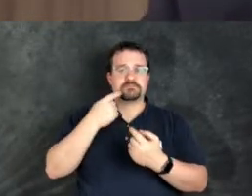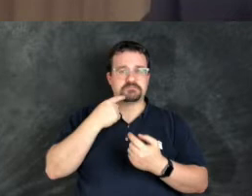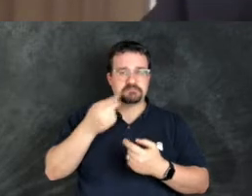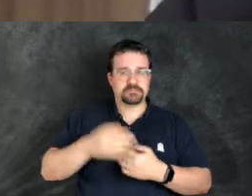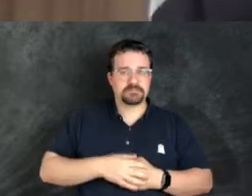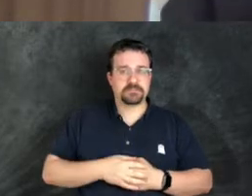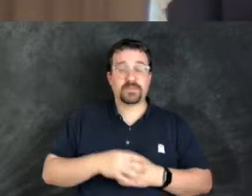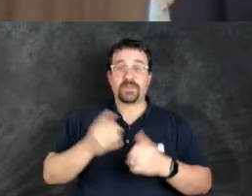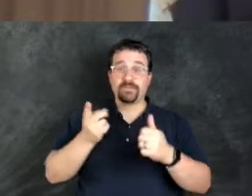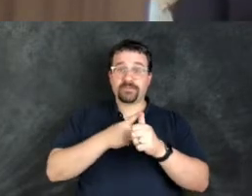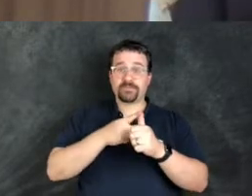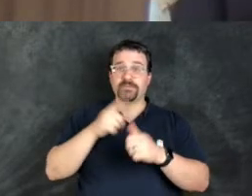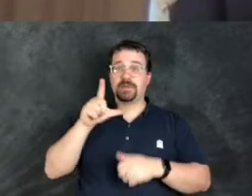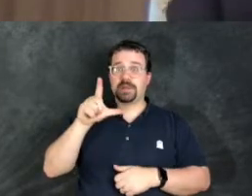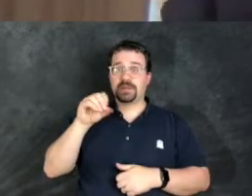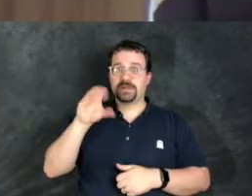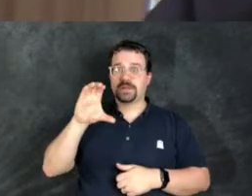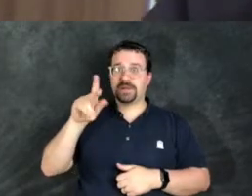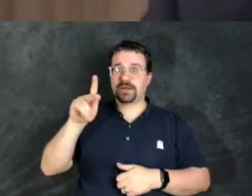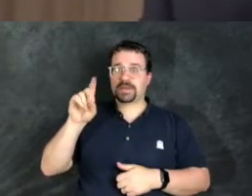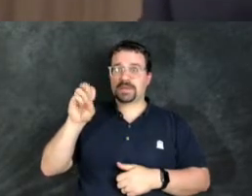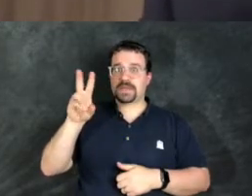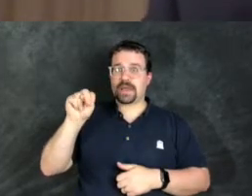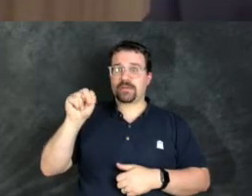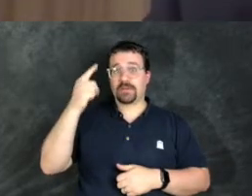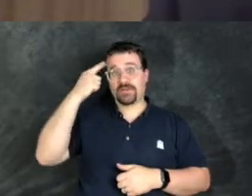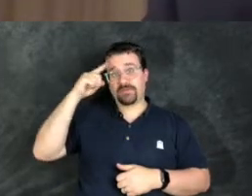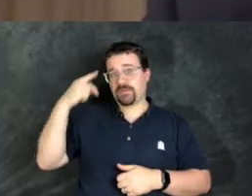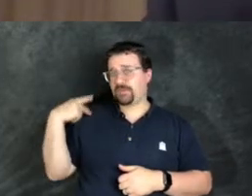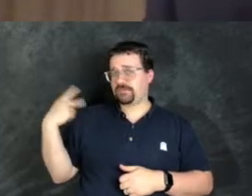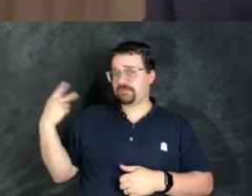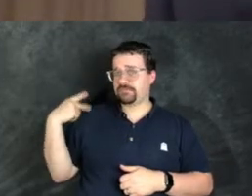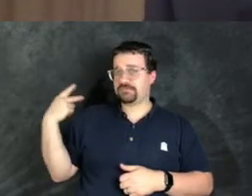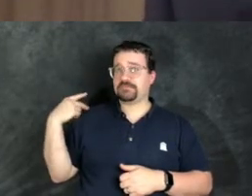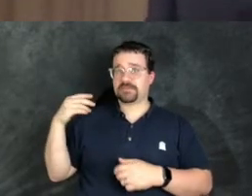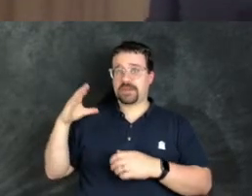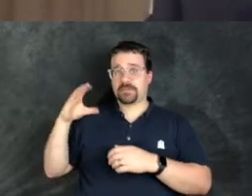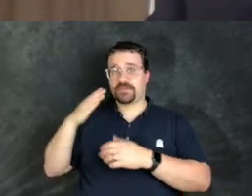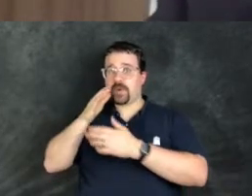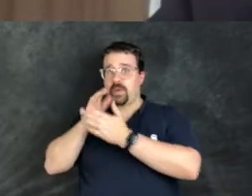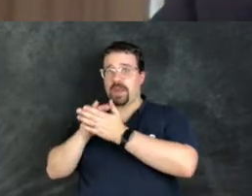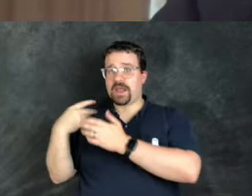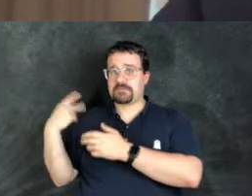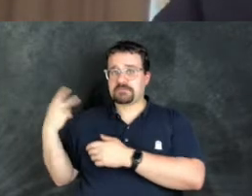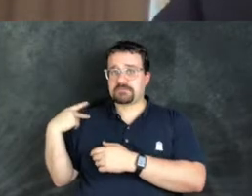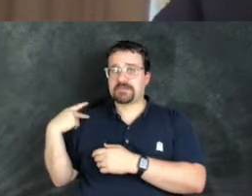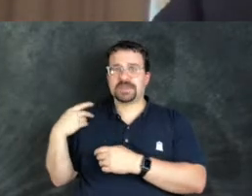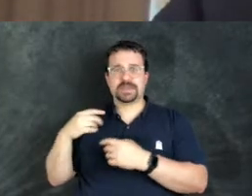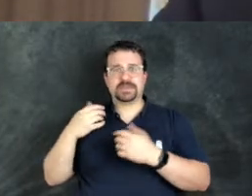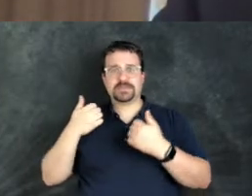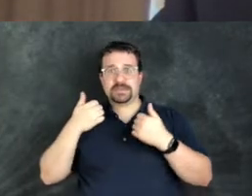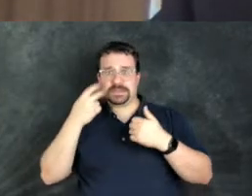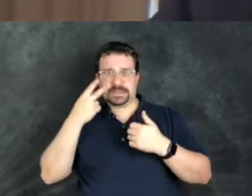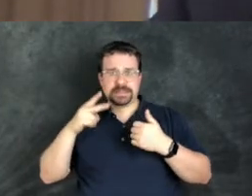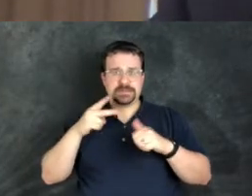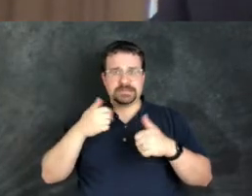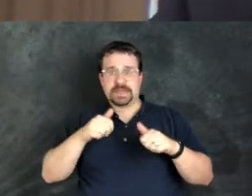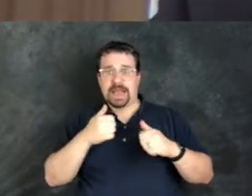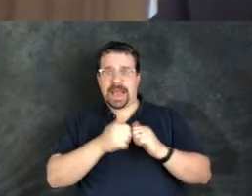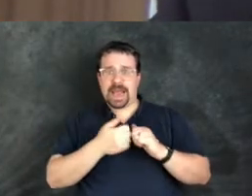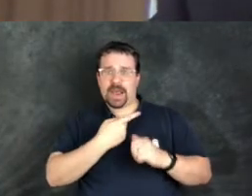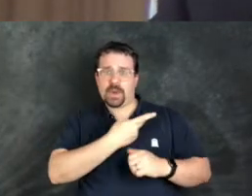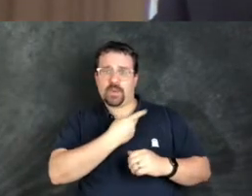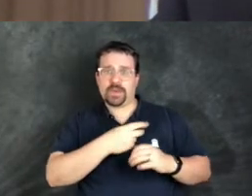First, there was the lockdown. For Carmen and I, this was an experiment in how we might get